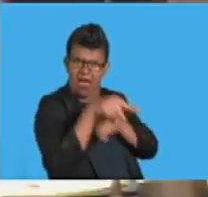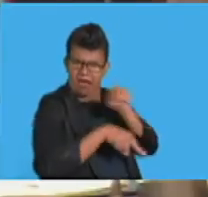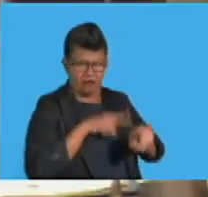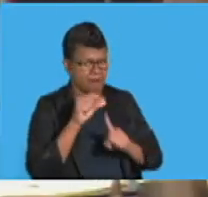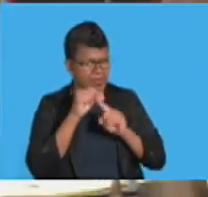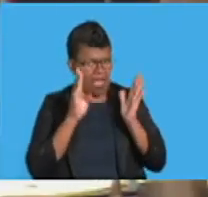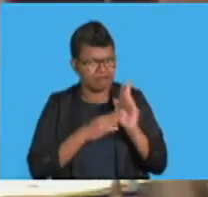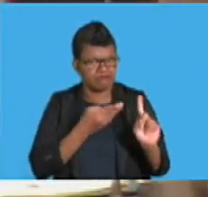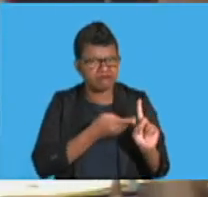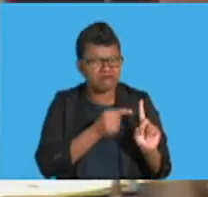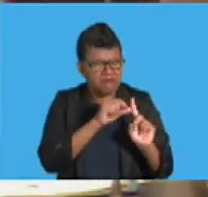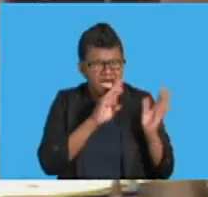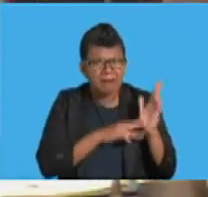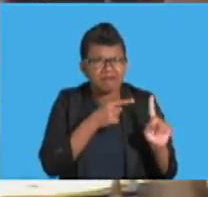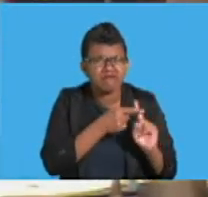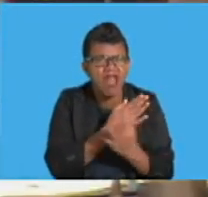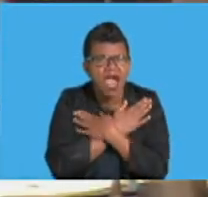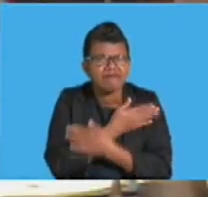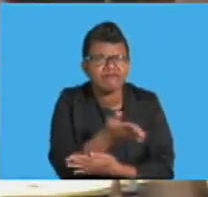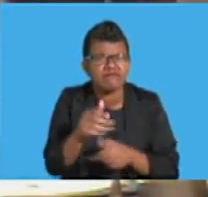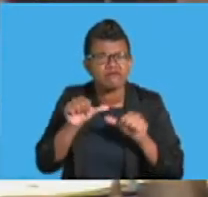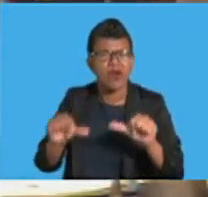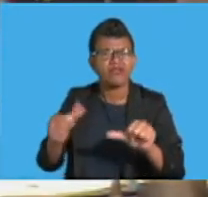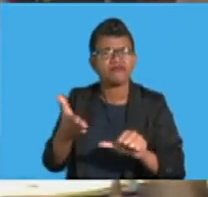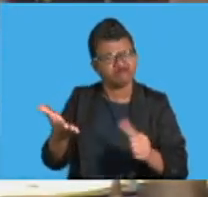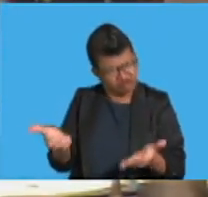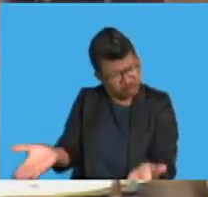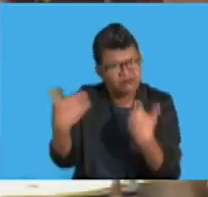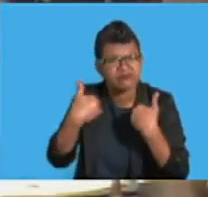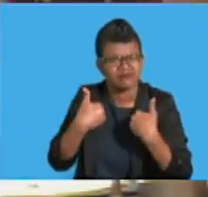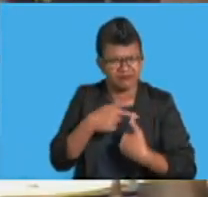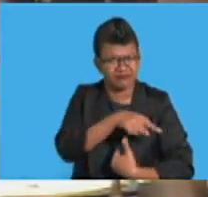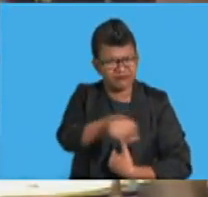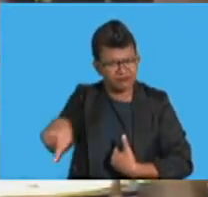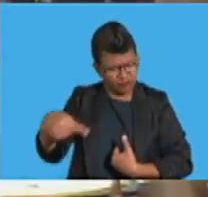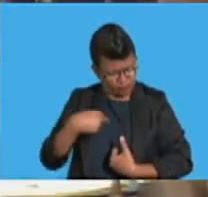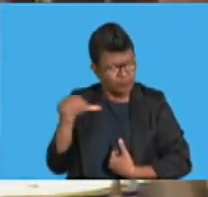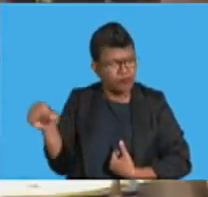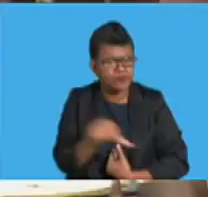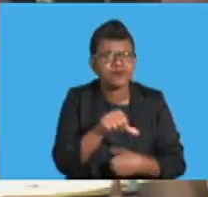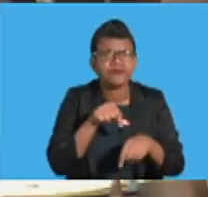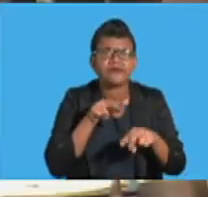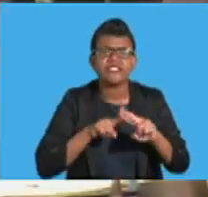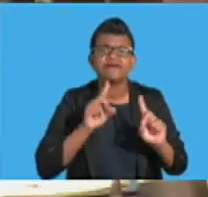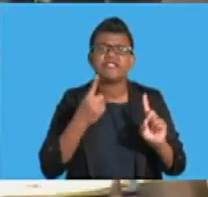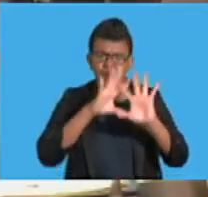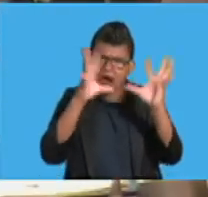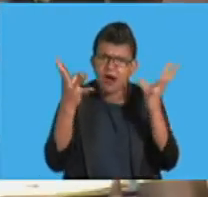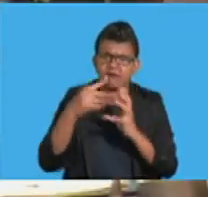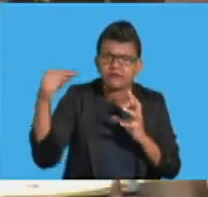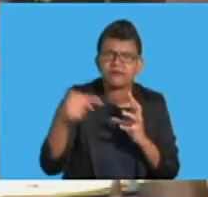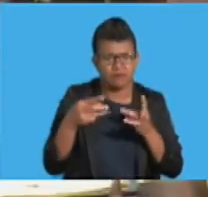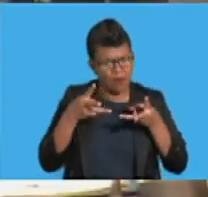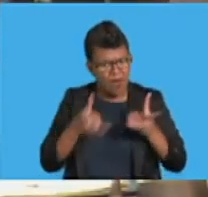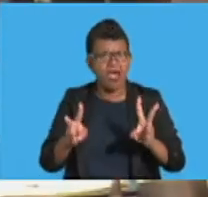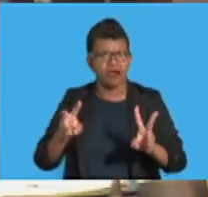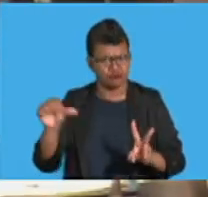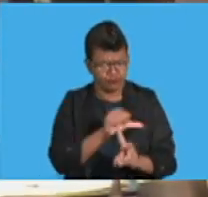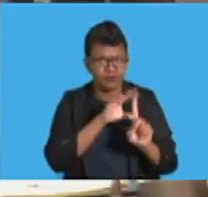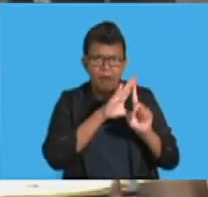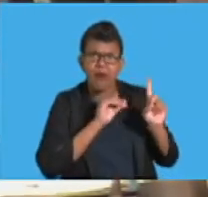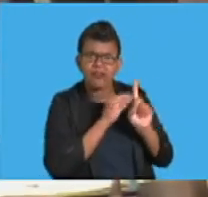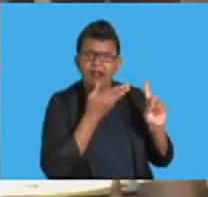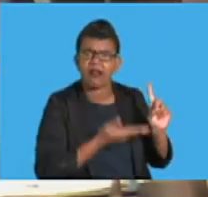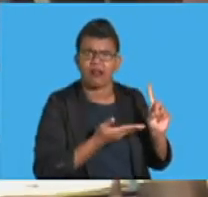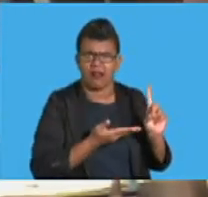which we all can truly and proudly hail as the way the world should be, or as the way our world should be. Madam